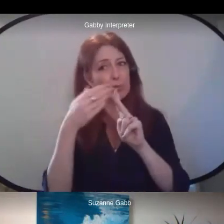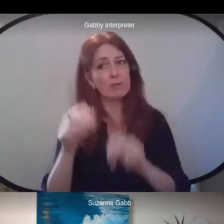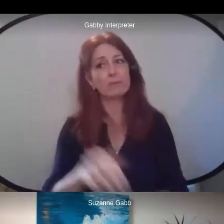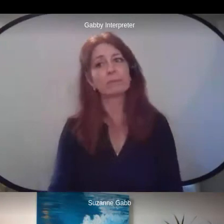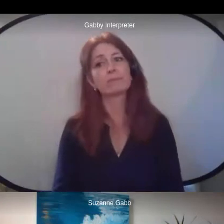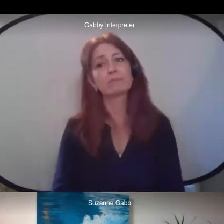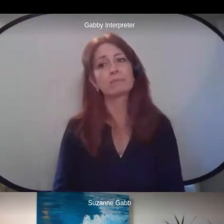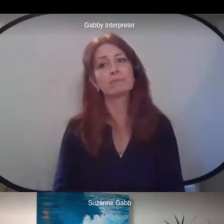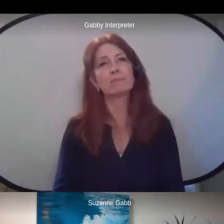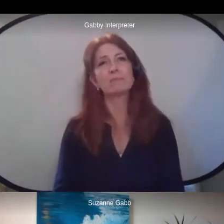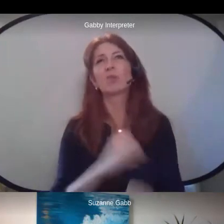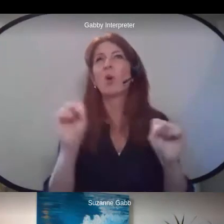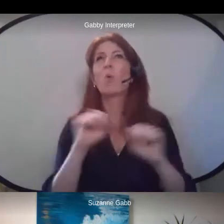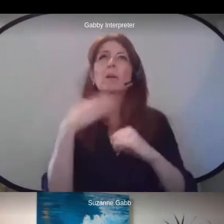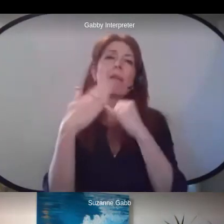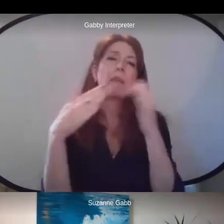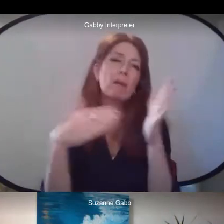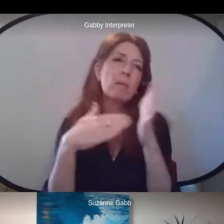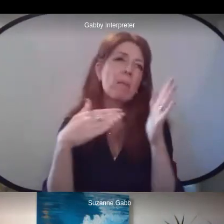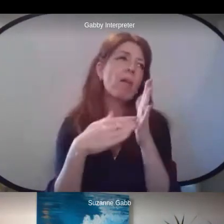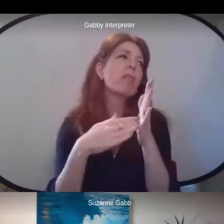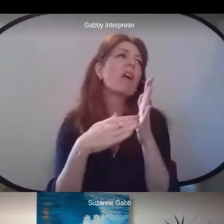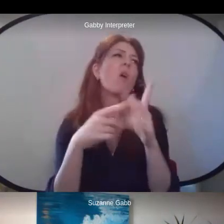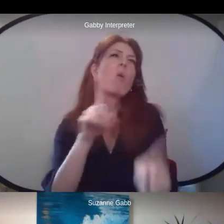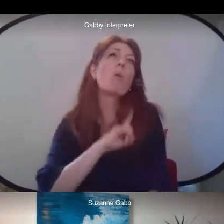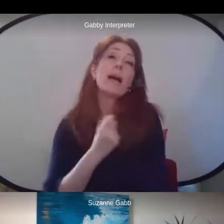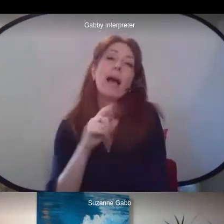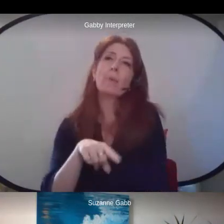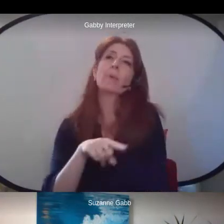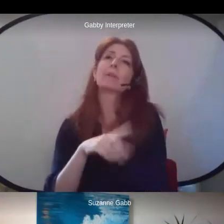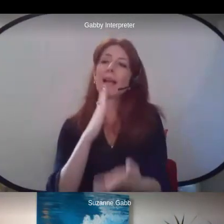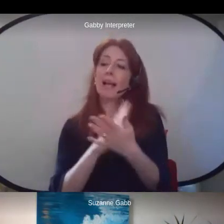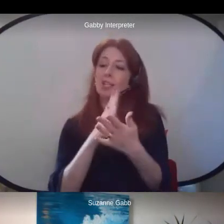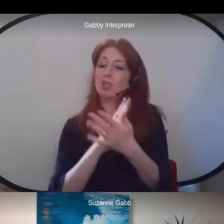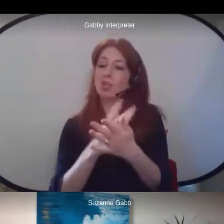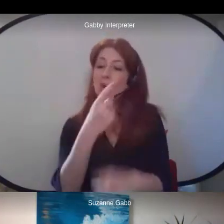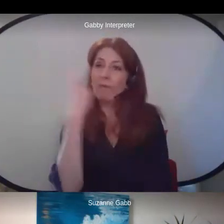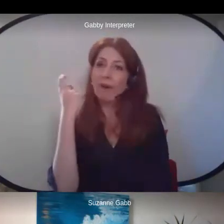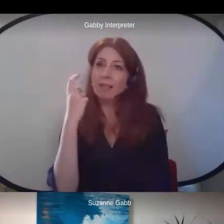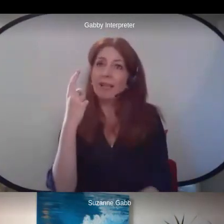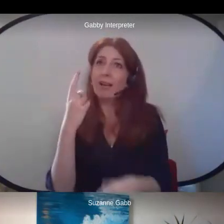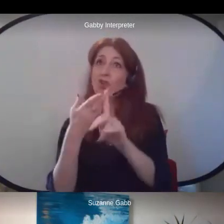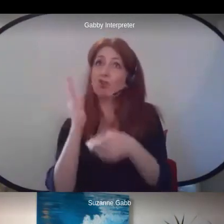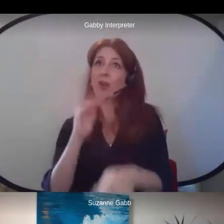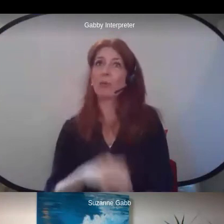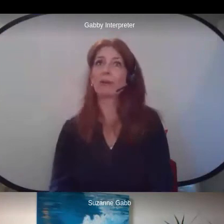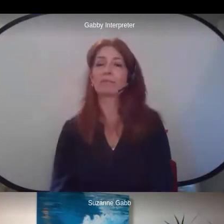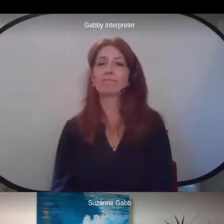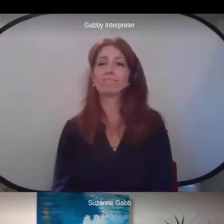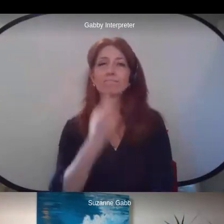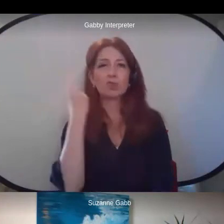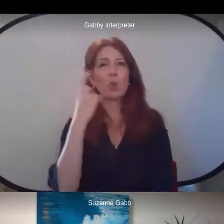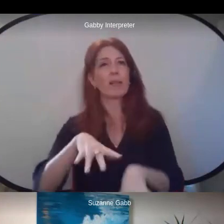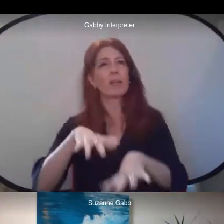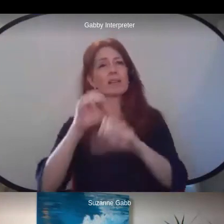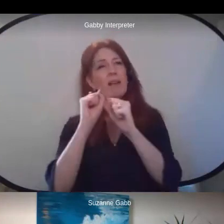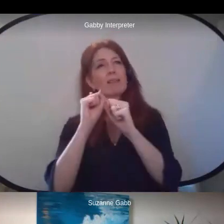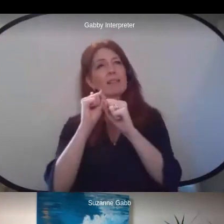to the end of the month and going, why did that happen? You find out straight away. And I think implementing that